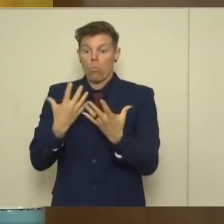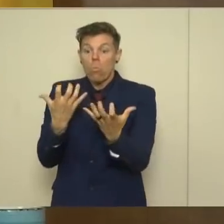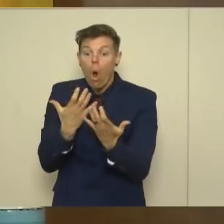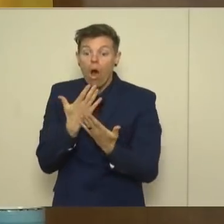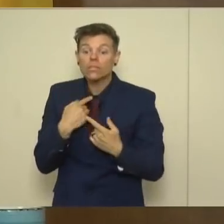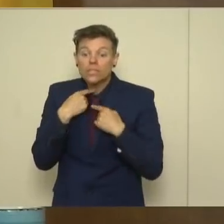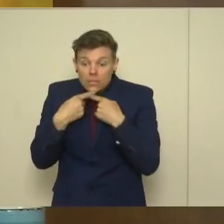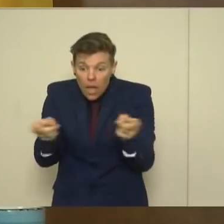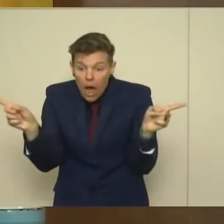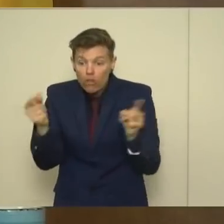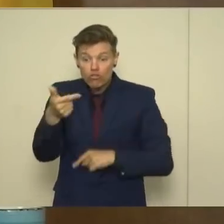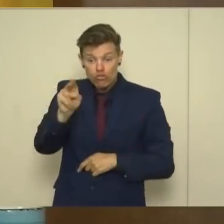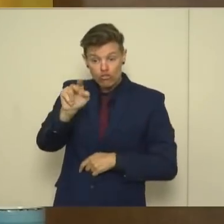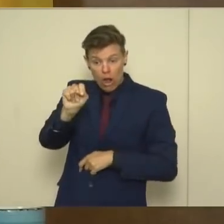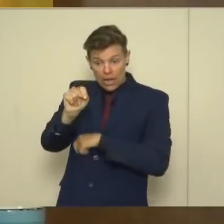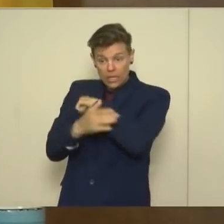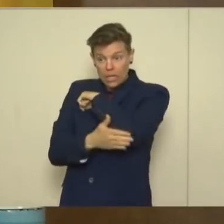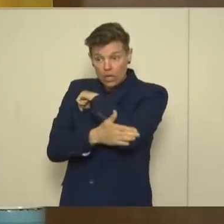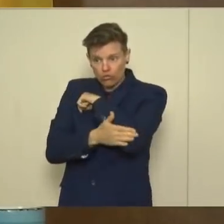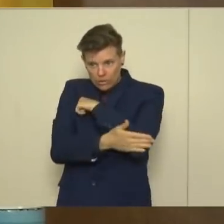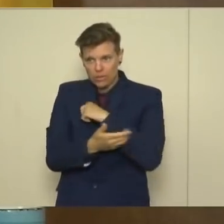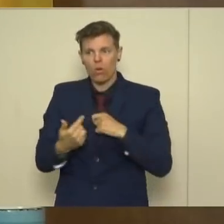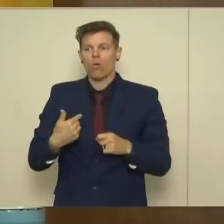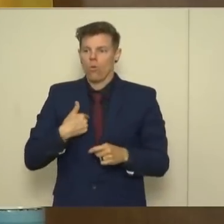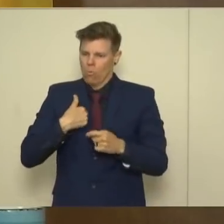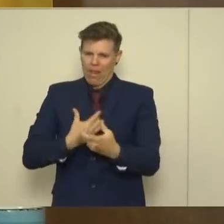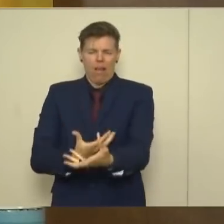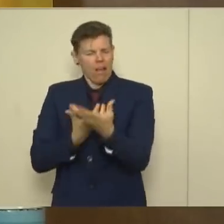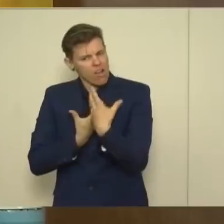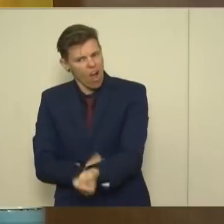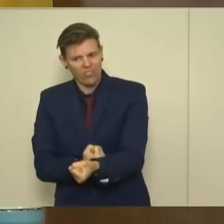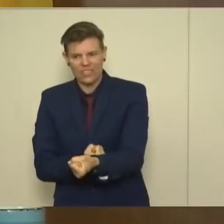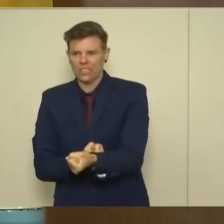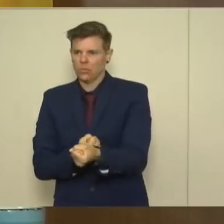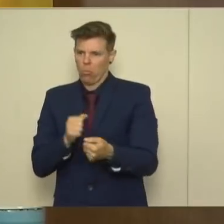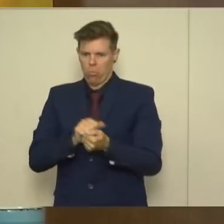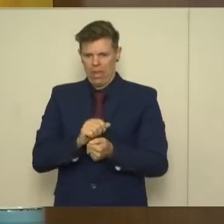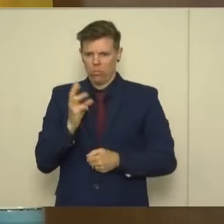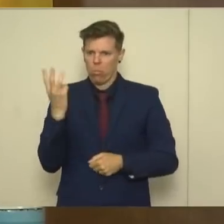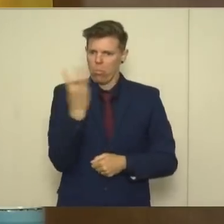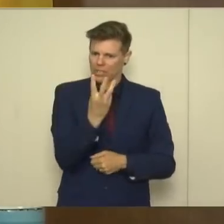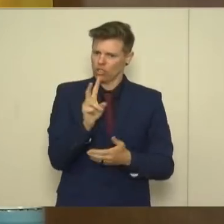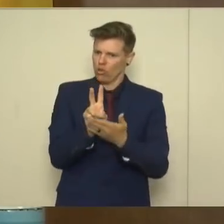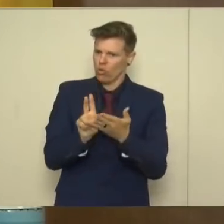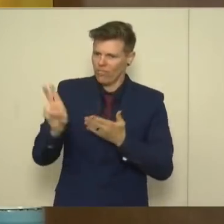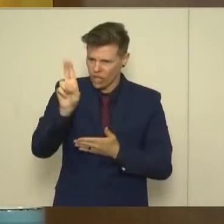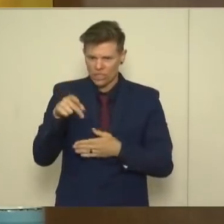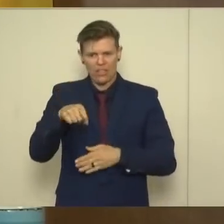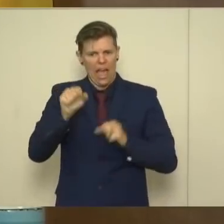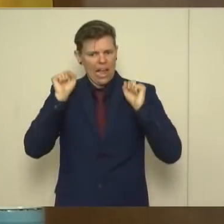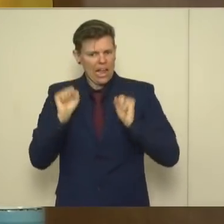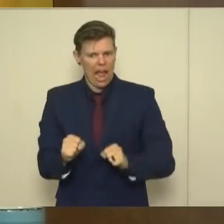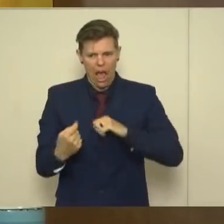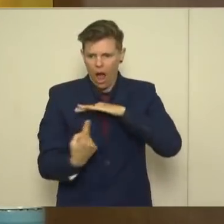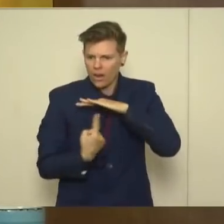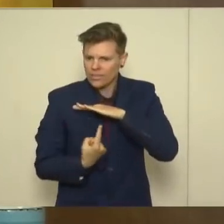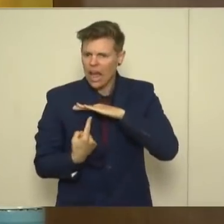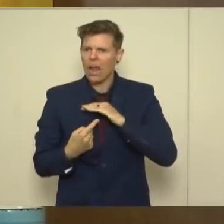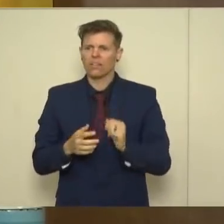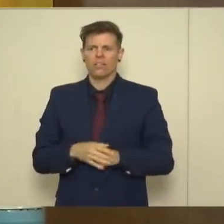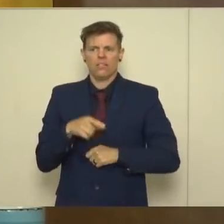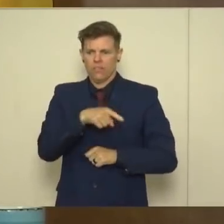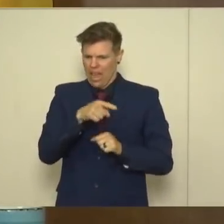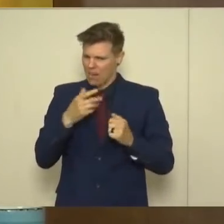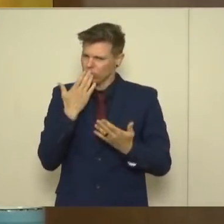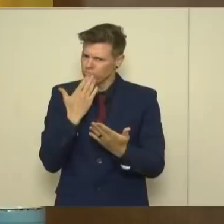confident in the ability to contact trace, to isolate cases, to do surveillance and testing, and to continue to